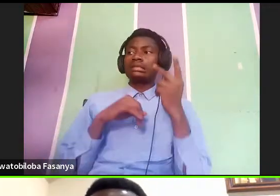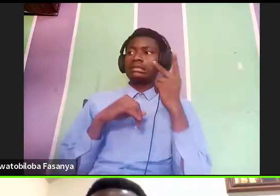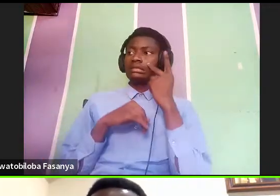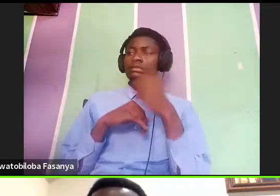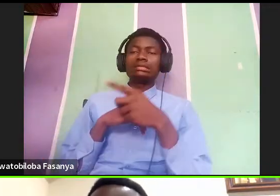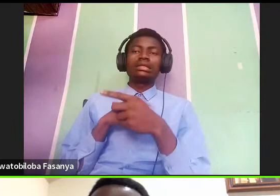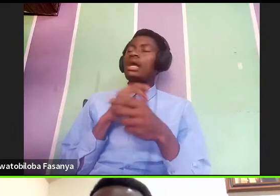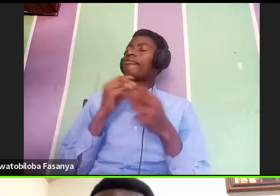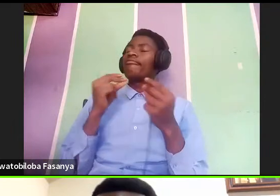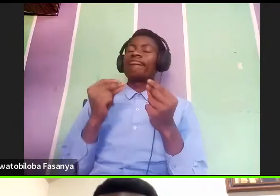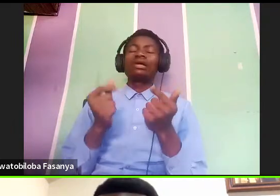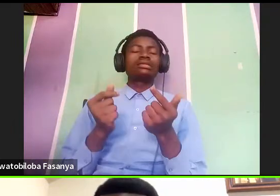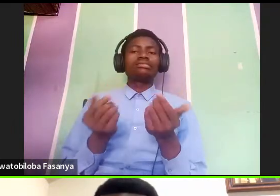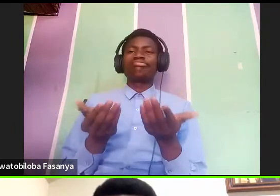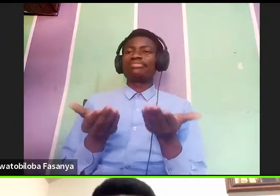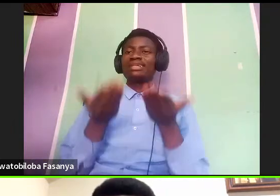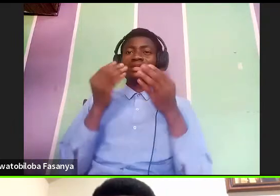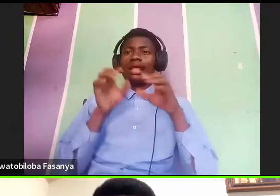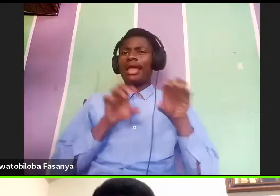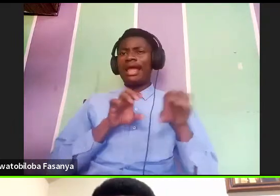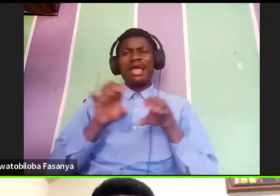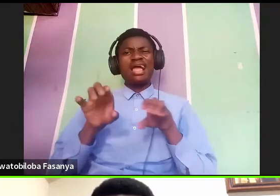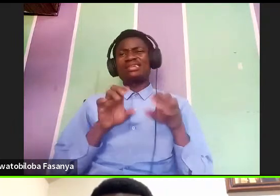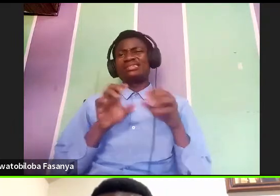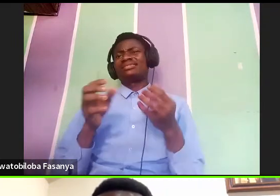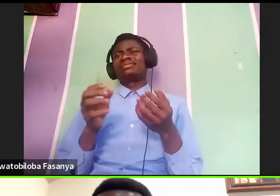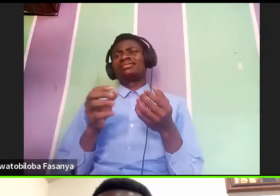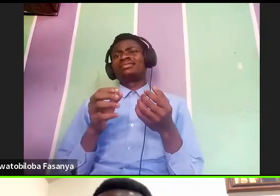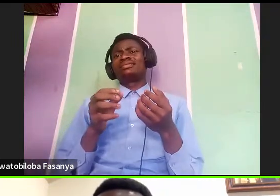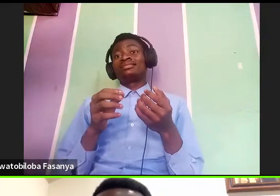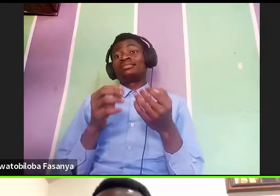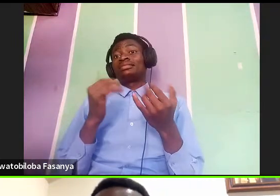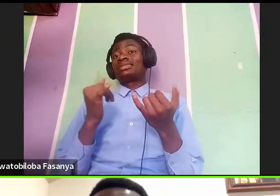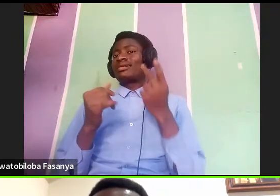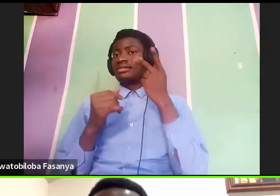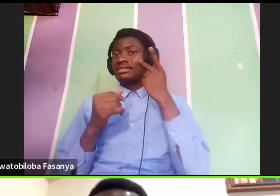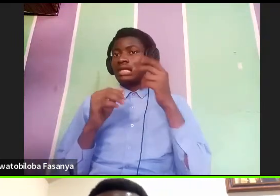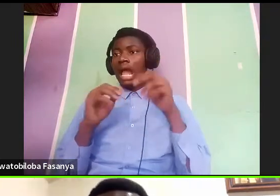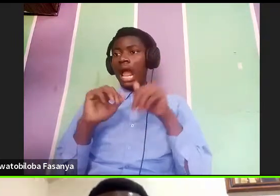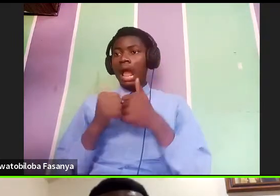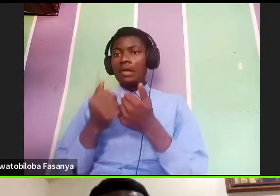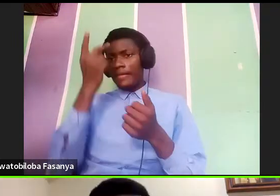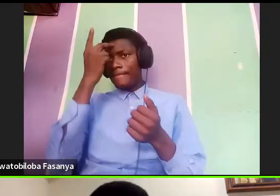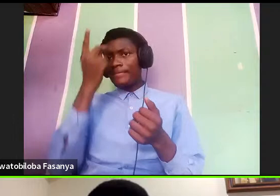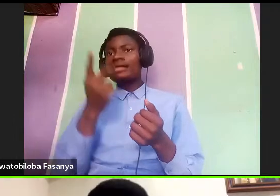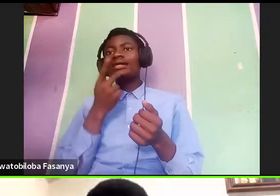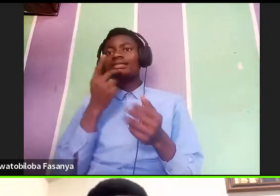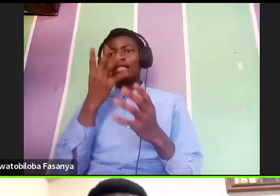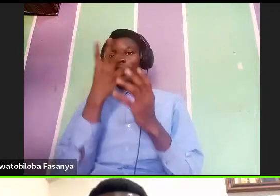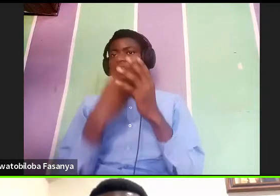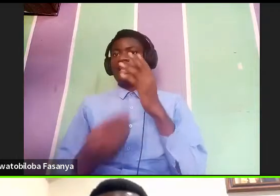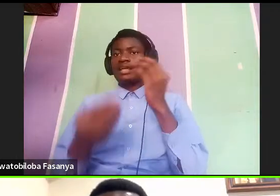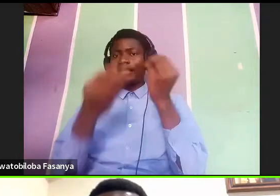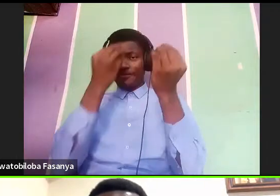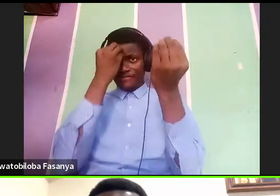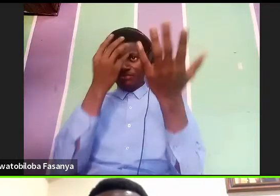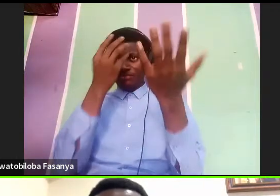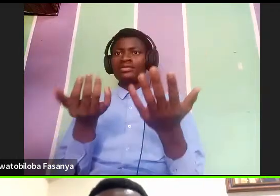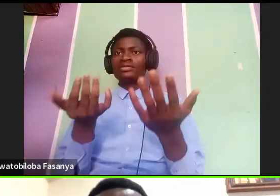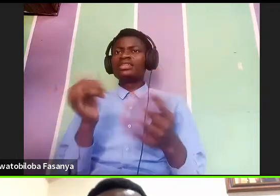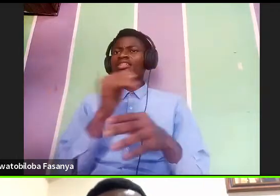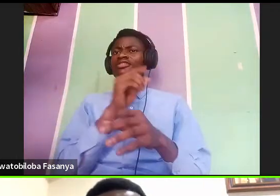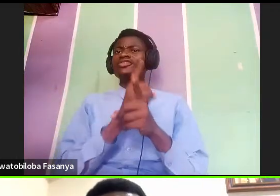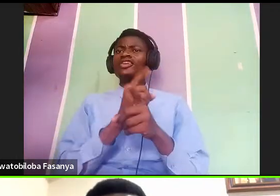see how uninformed these parents were, and they did what they knew.